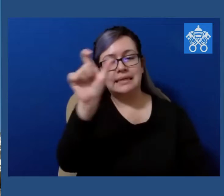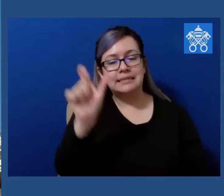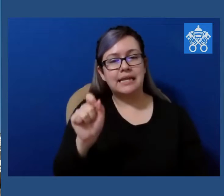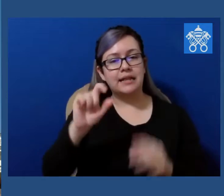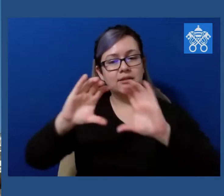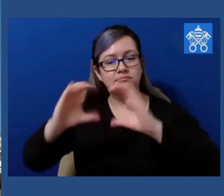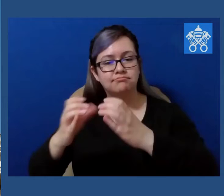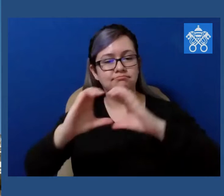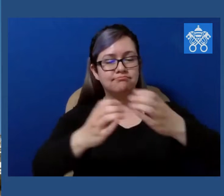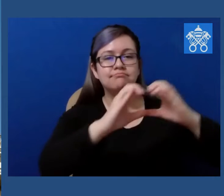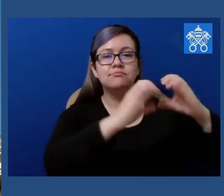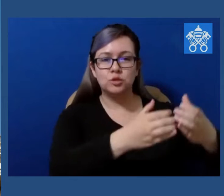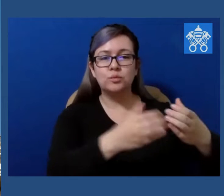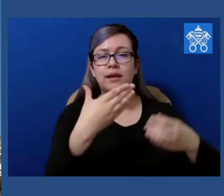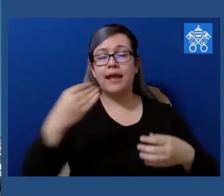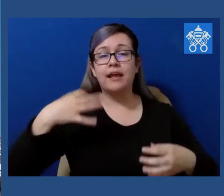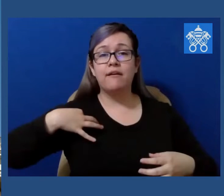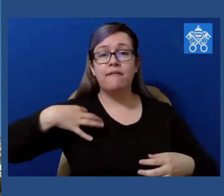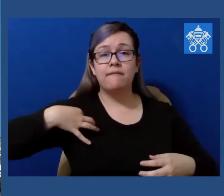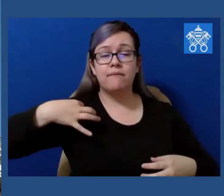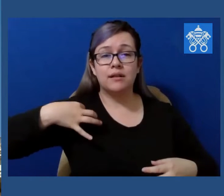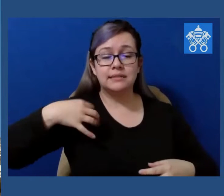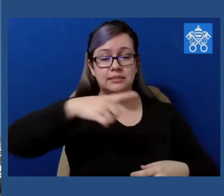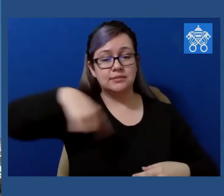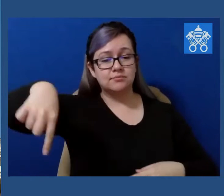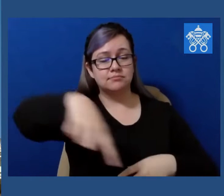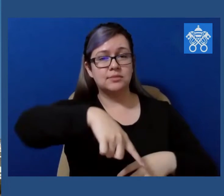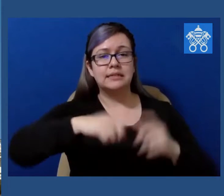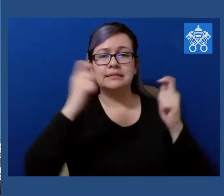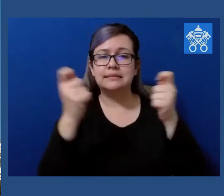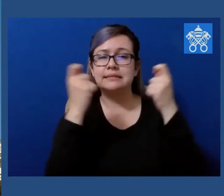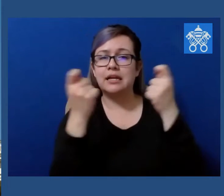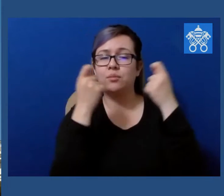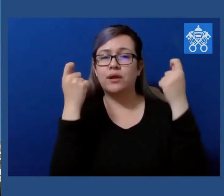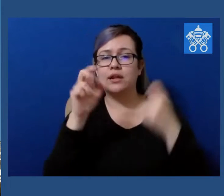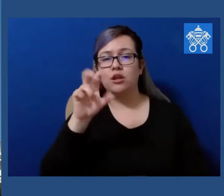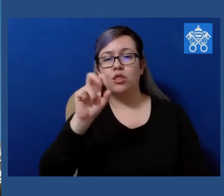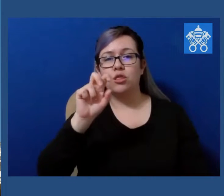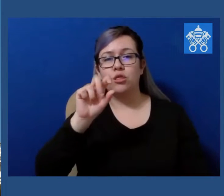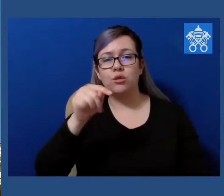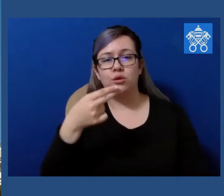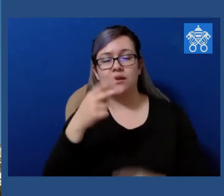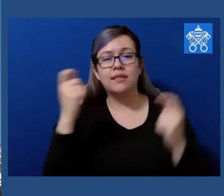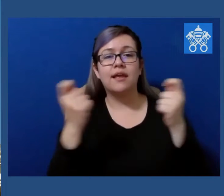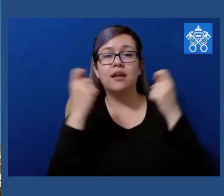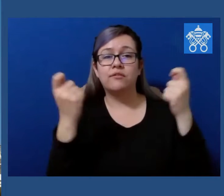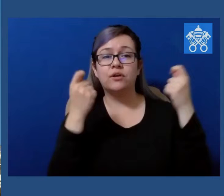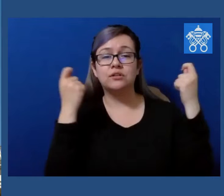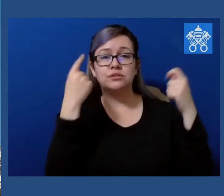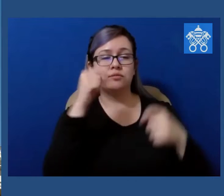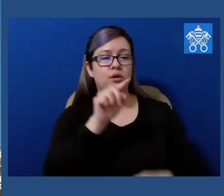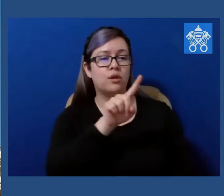Italian associations and groups of volunteers who are celebrating their 30th anniversary. It's called the 30th anniversary of